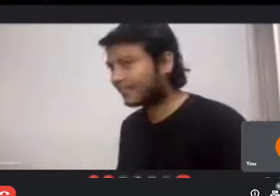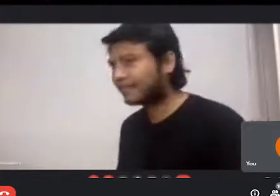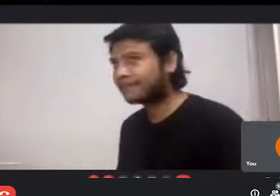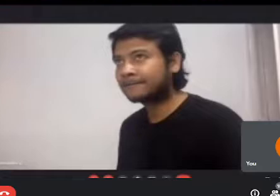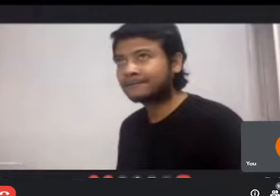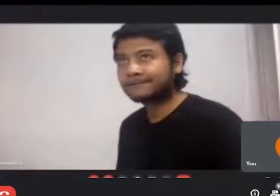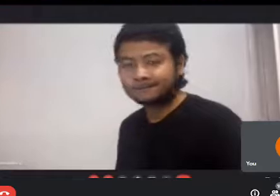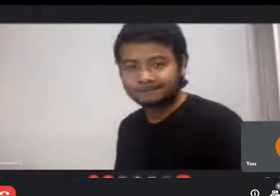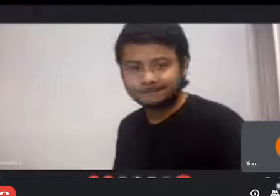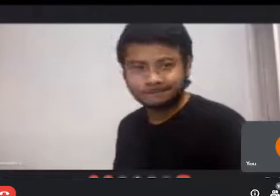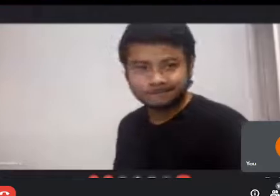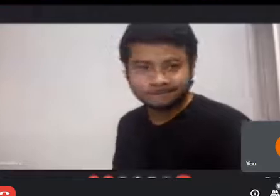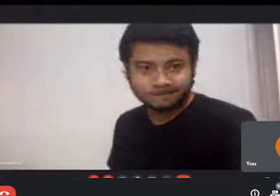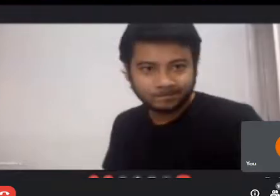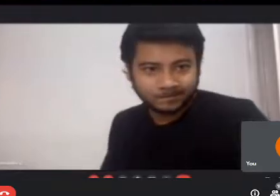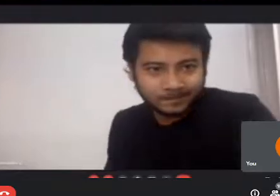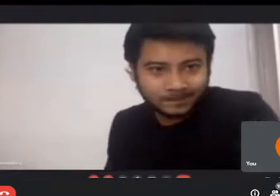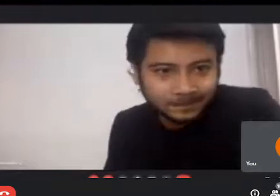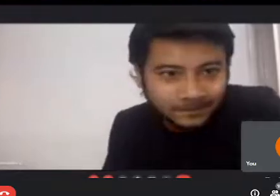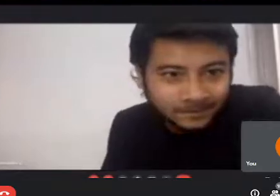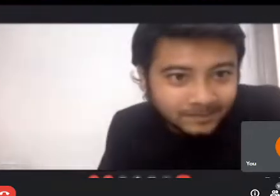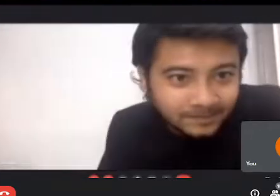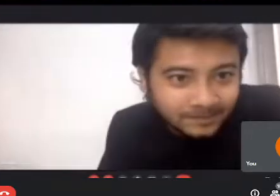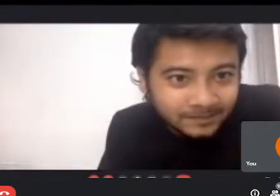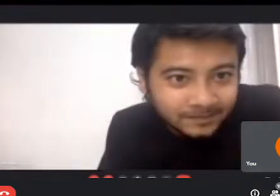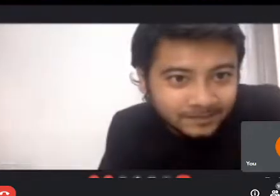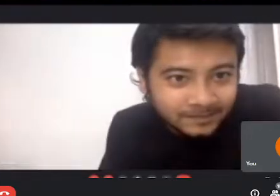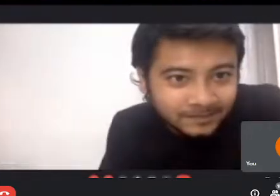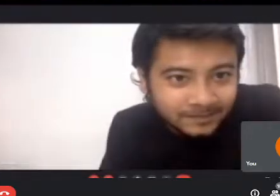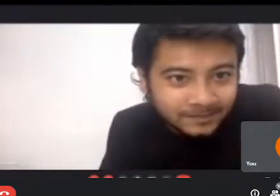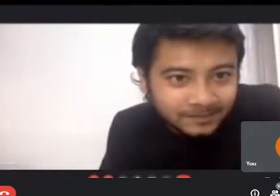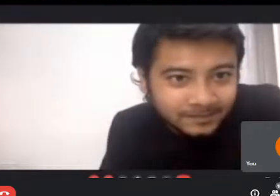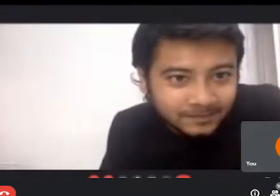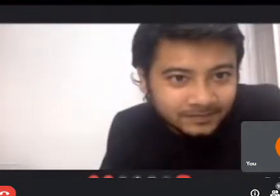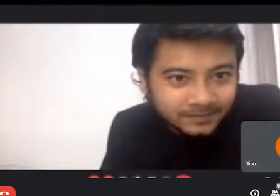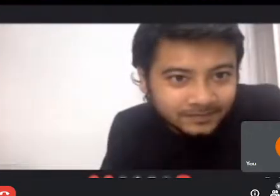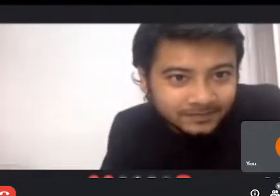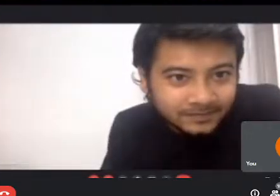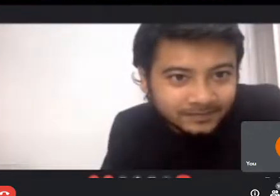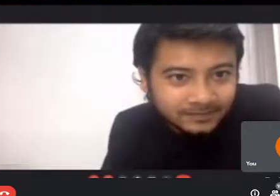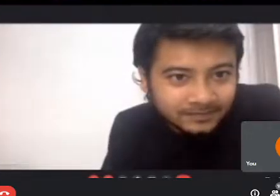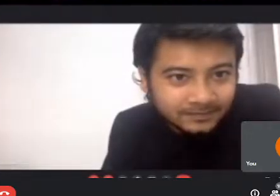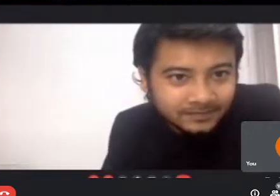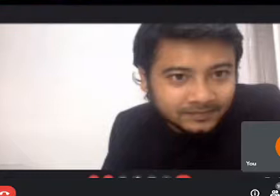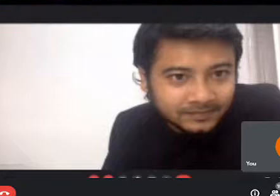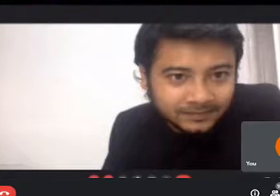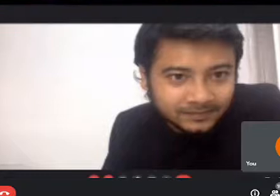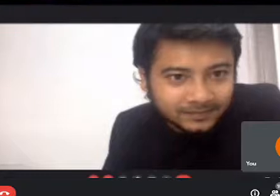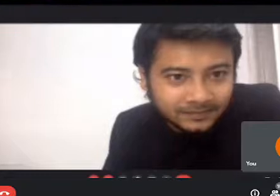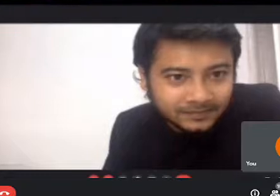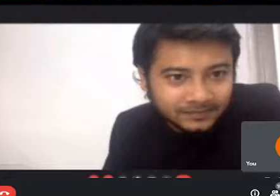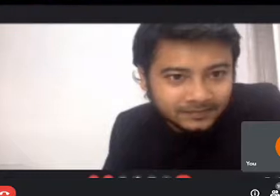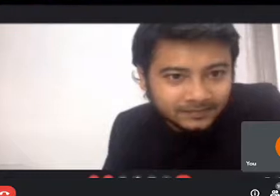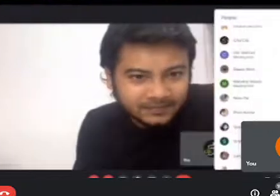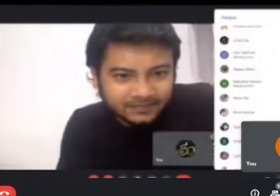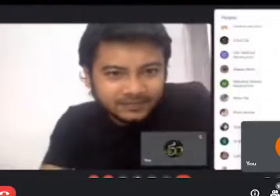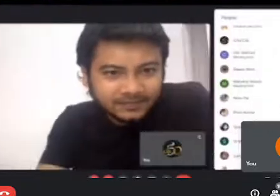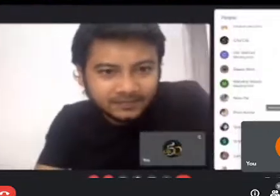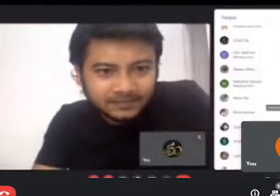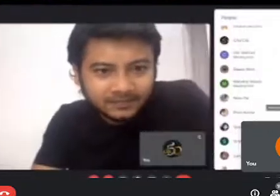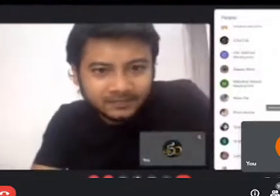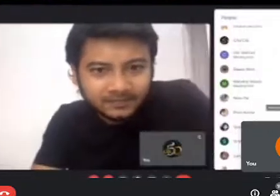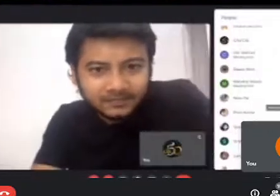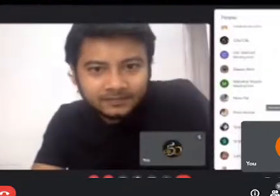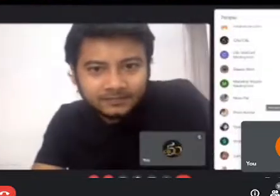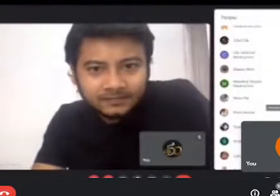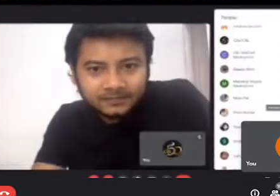Though we have done physically in the past, it was there were some hiccups which took almost 1 hour for